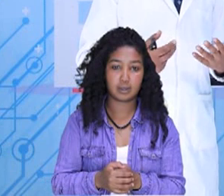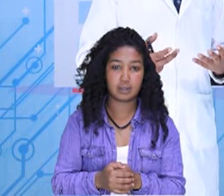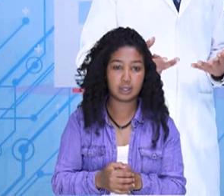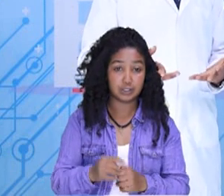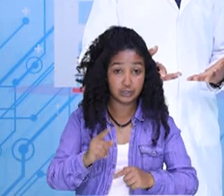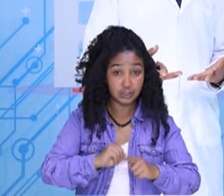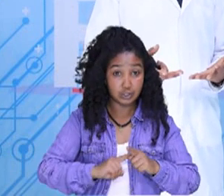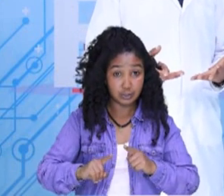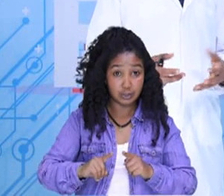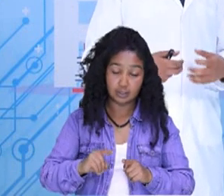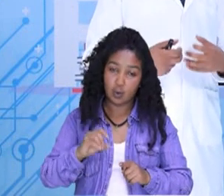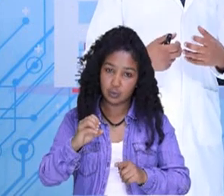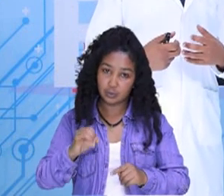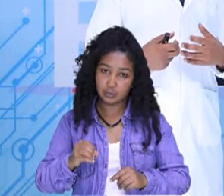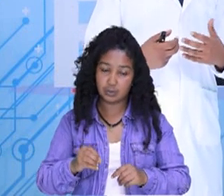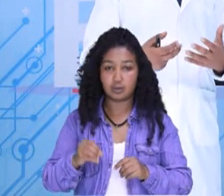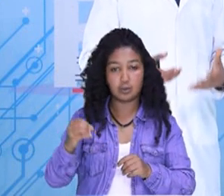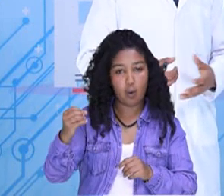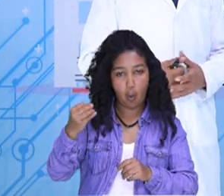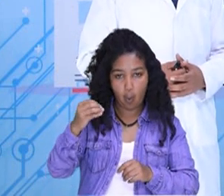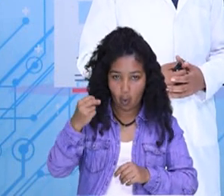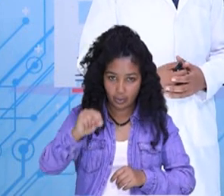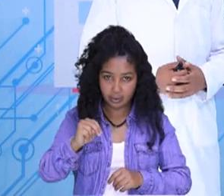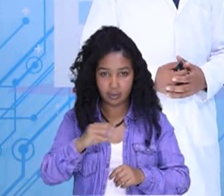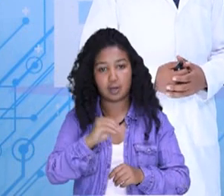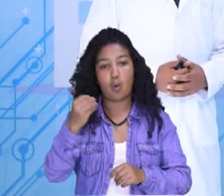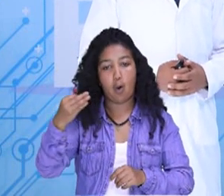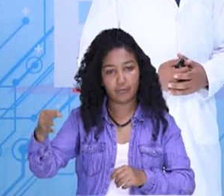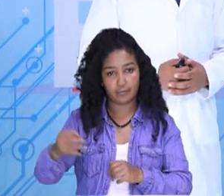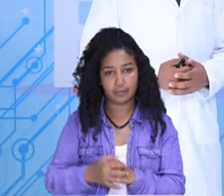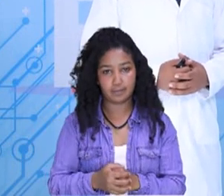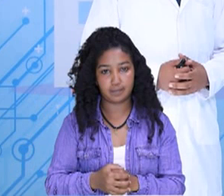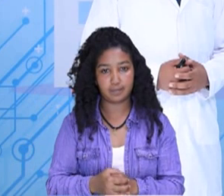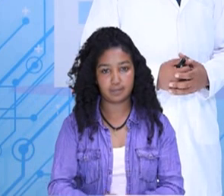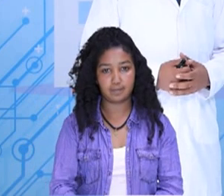gene switching off and gene switching on.